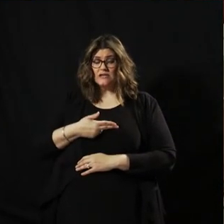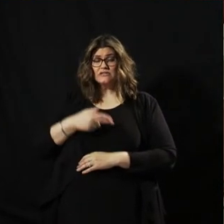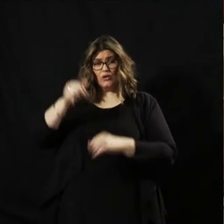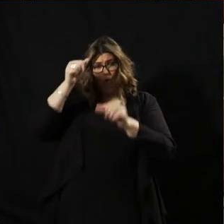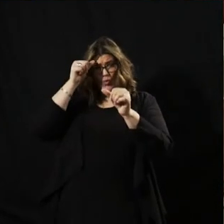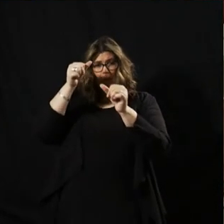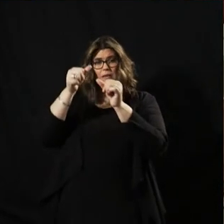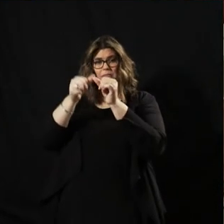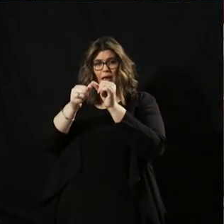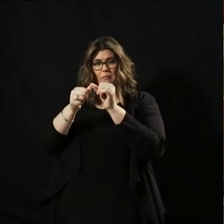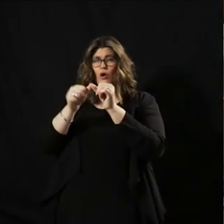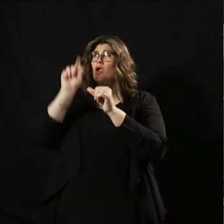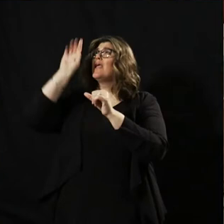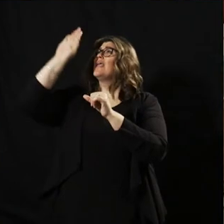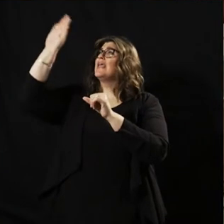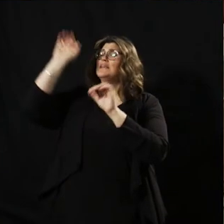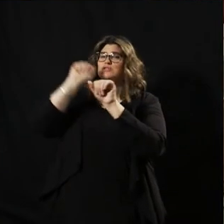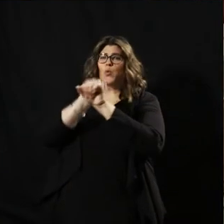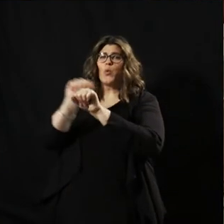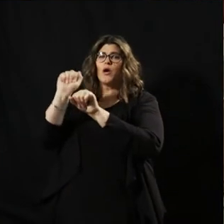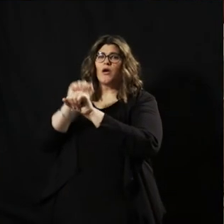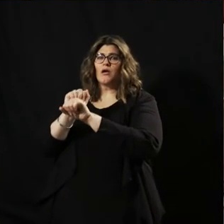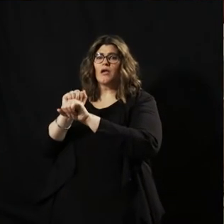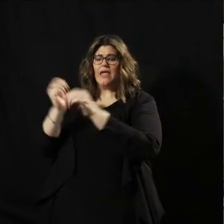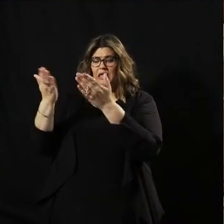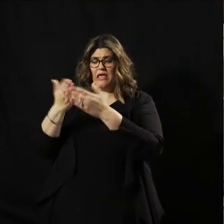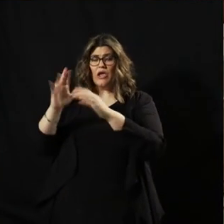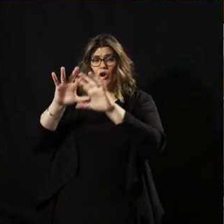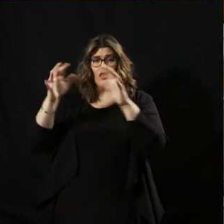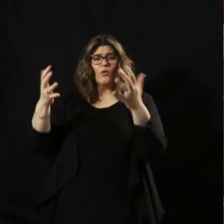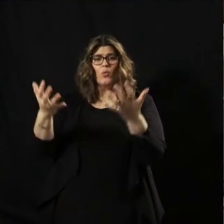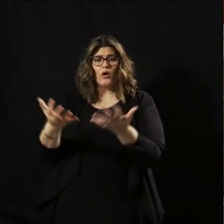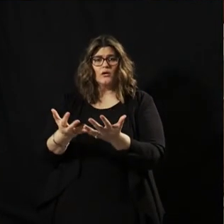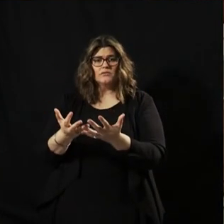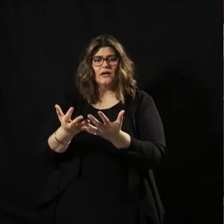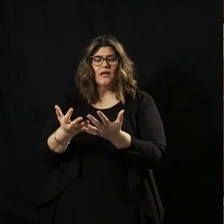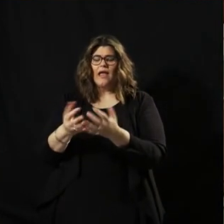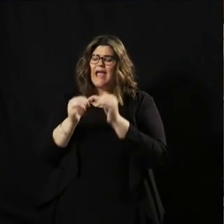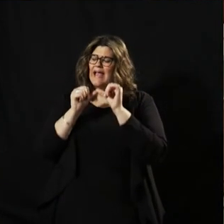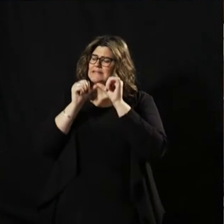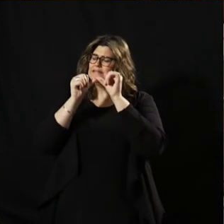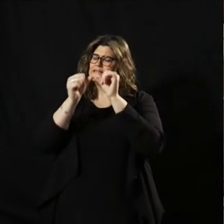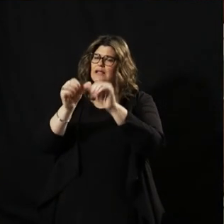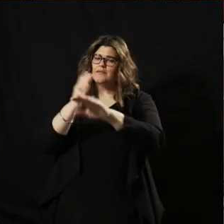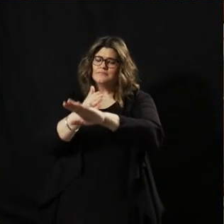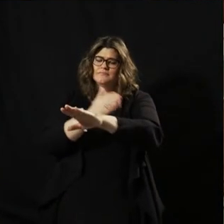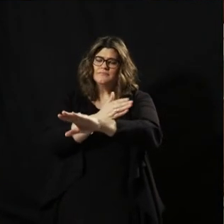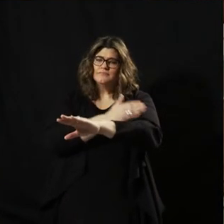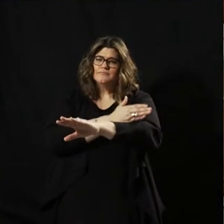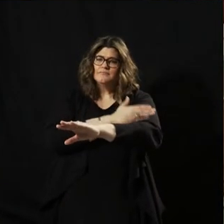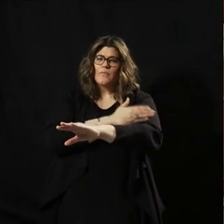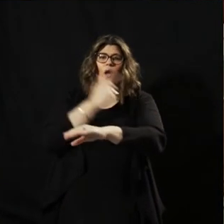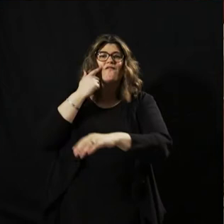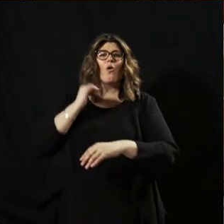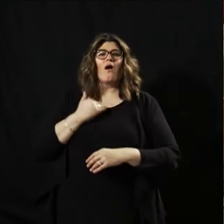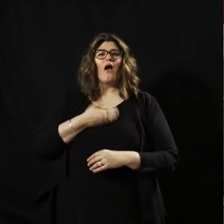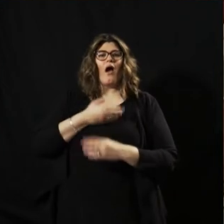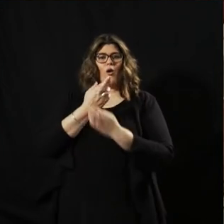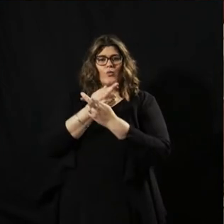the wondrous work of our creation and the still greater work of our redemption,